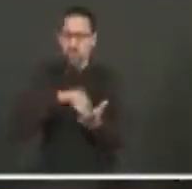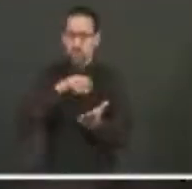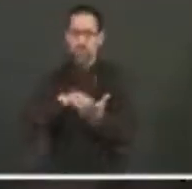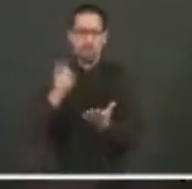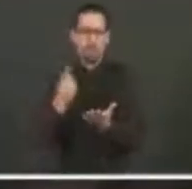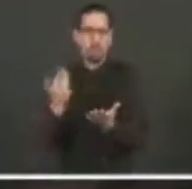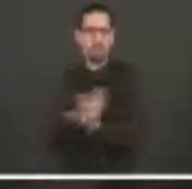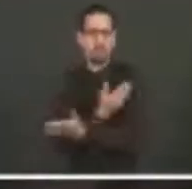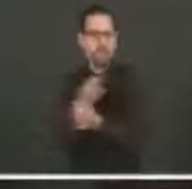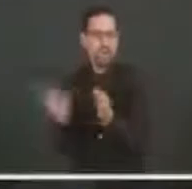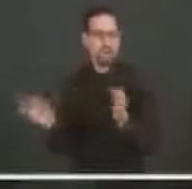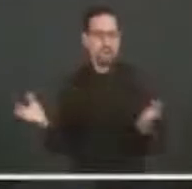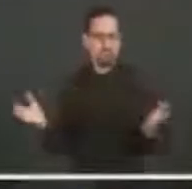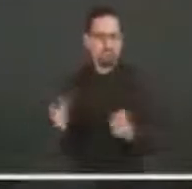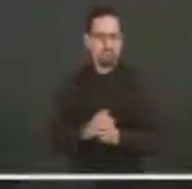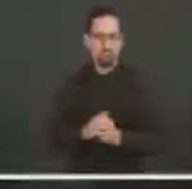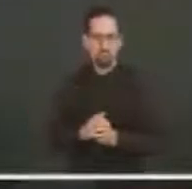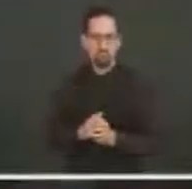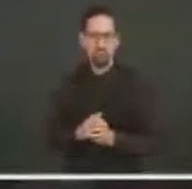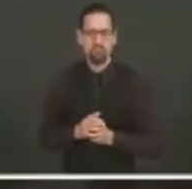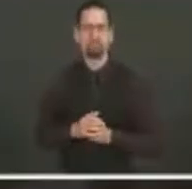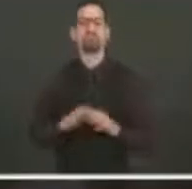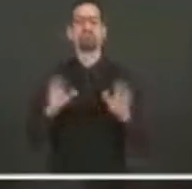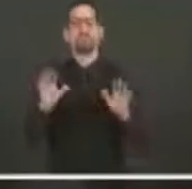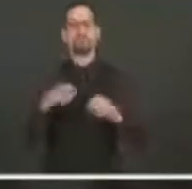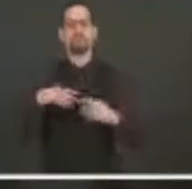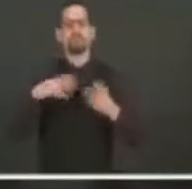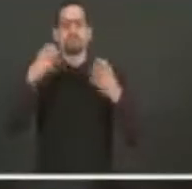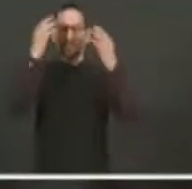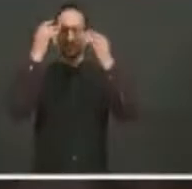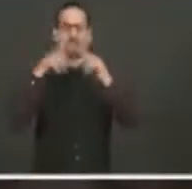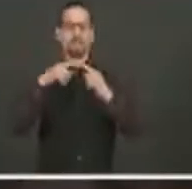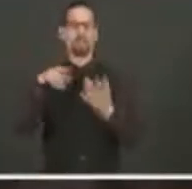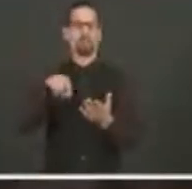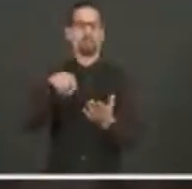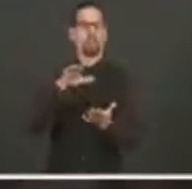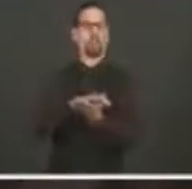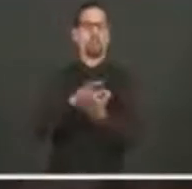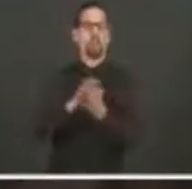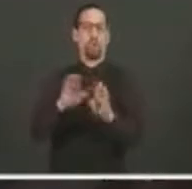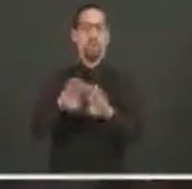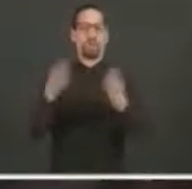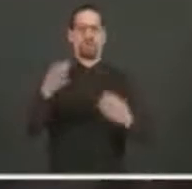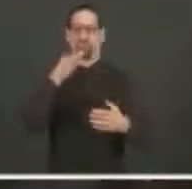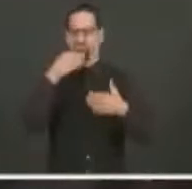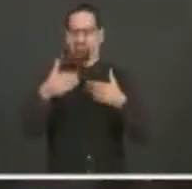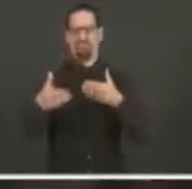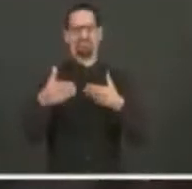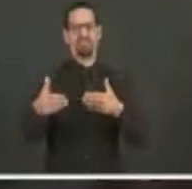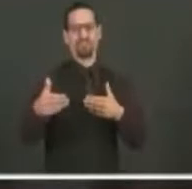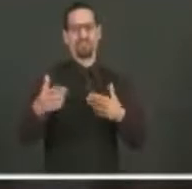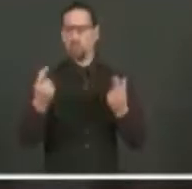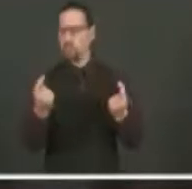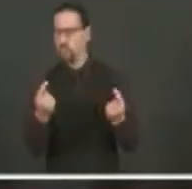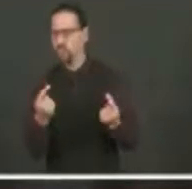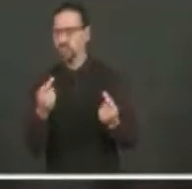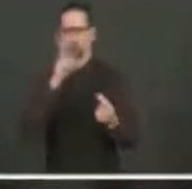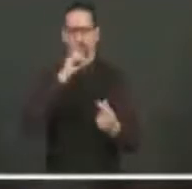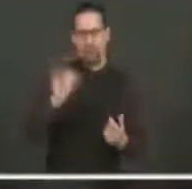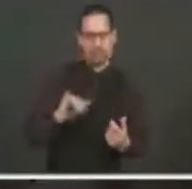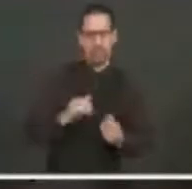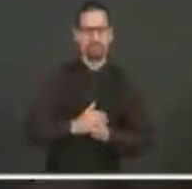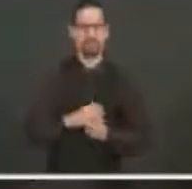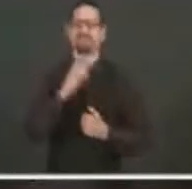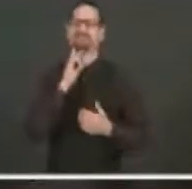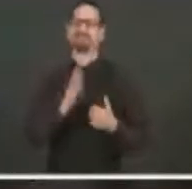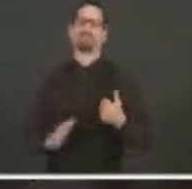that. But as we think about reopening schools, one of the things that are most important that the